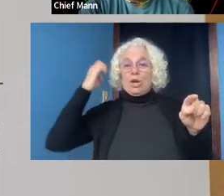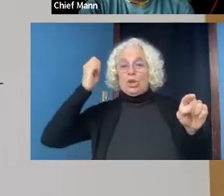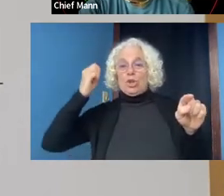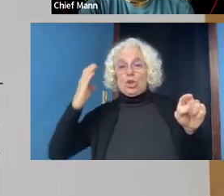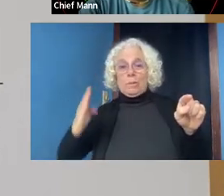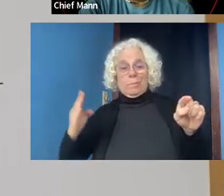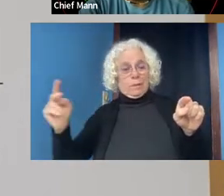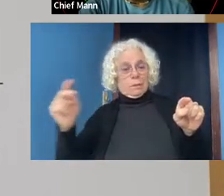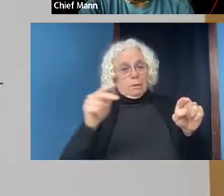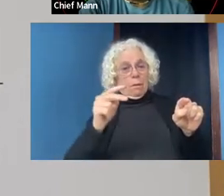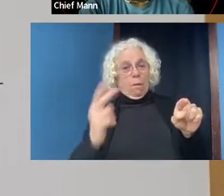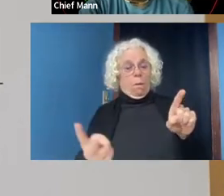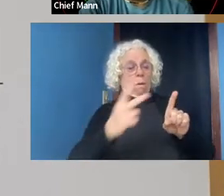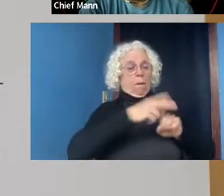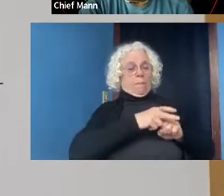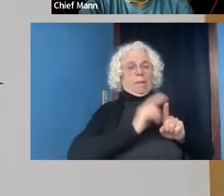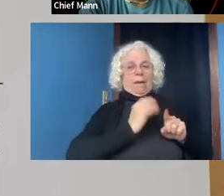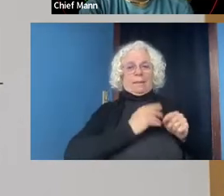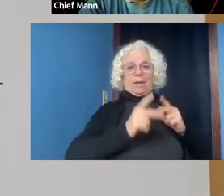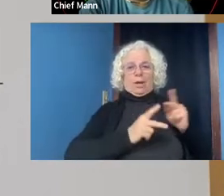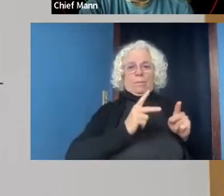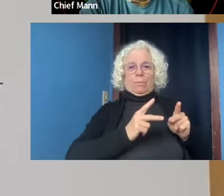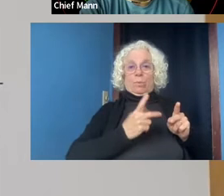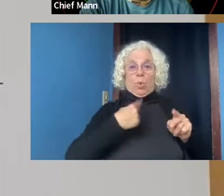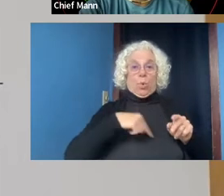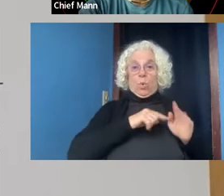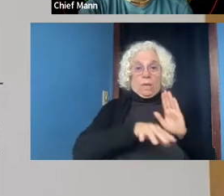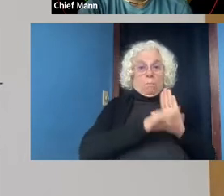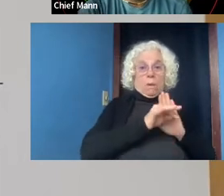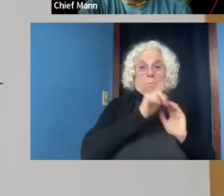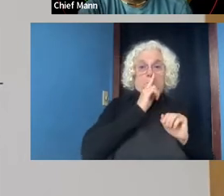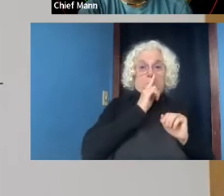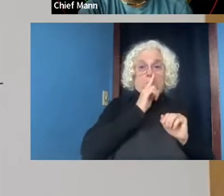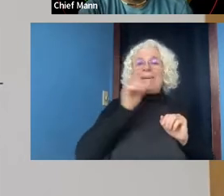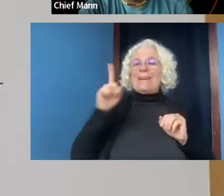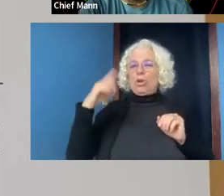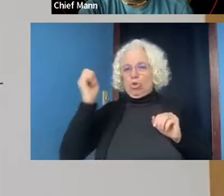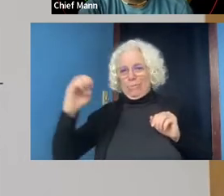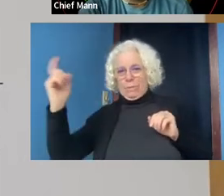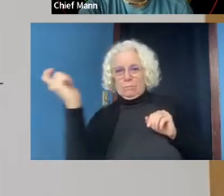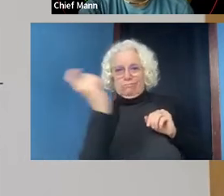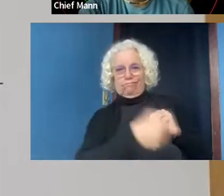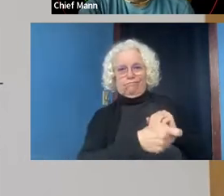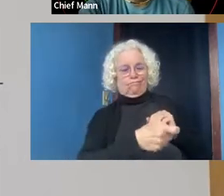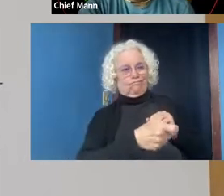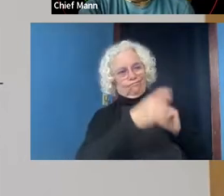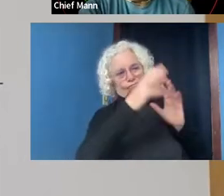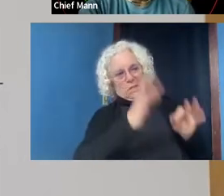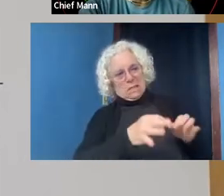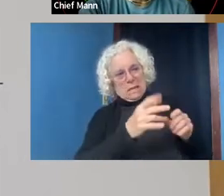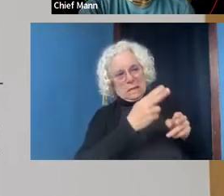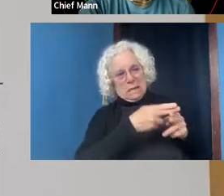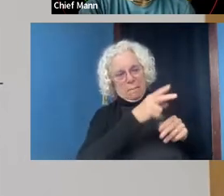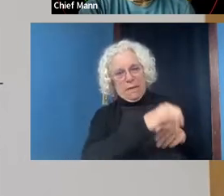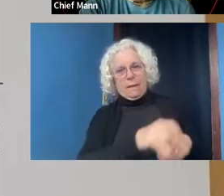names of our people bestowed upon us by the Europeans, the settlers.